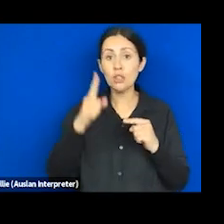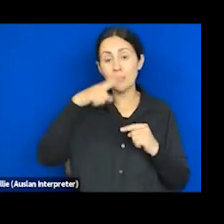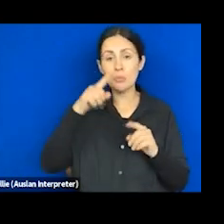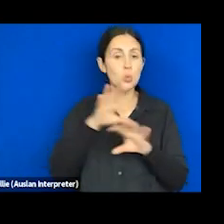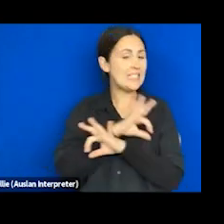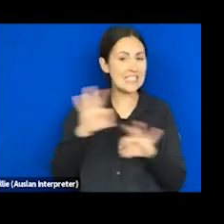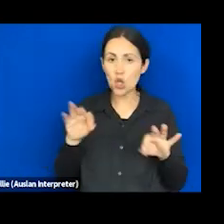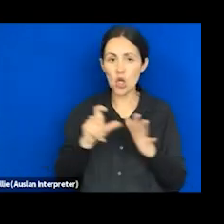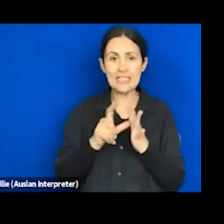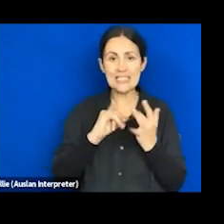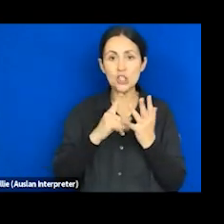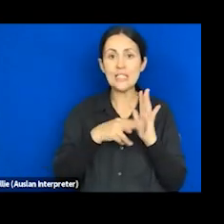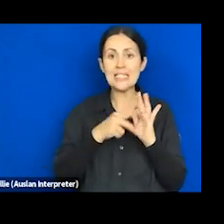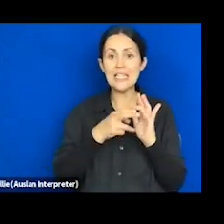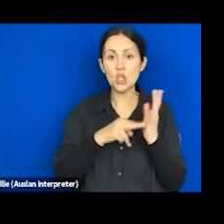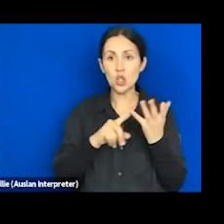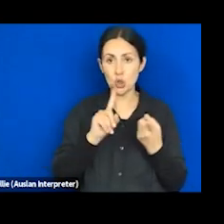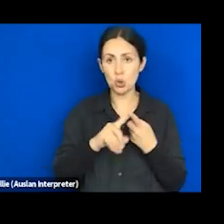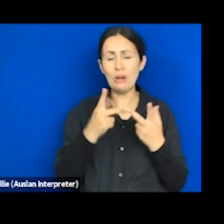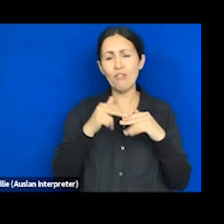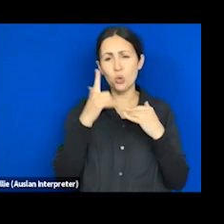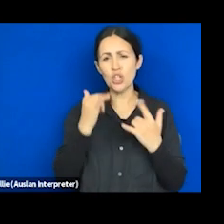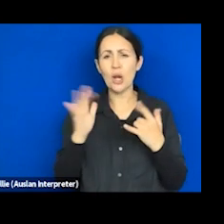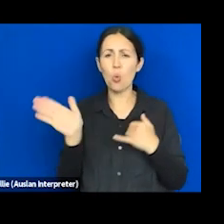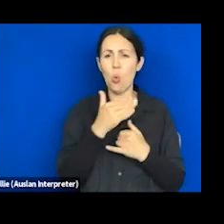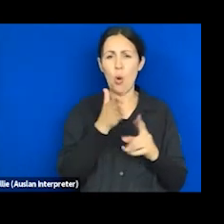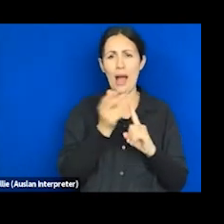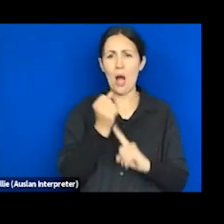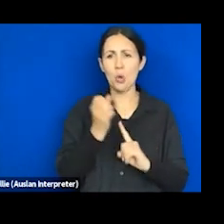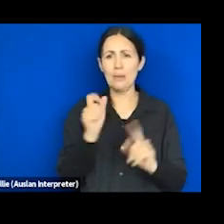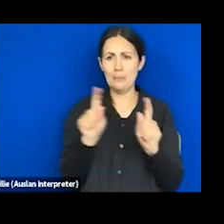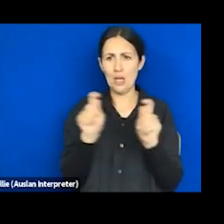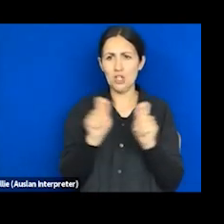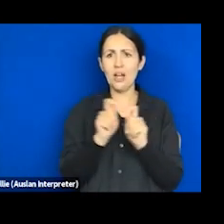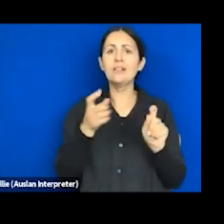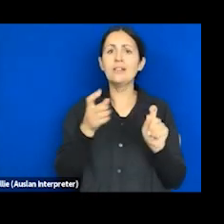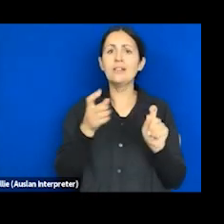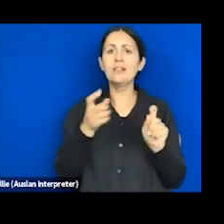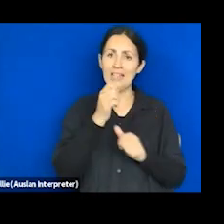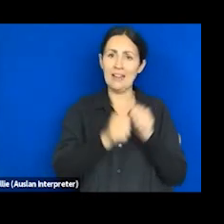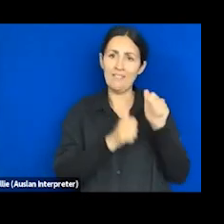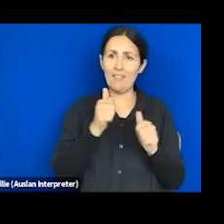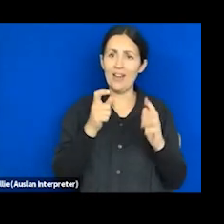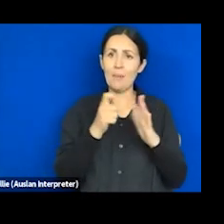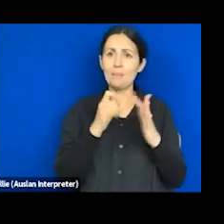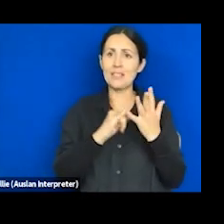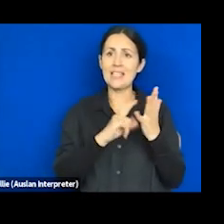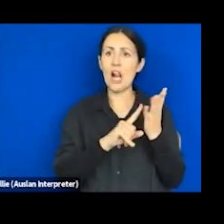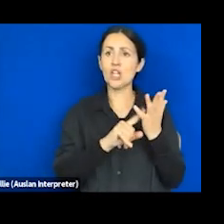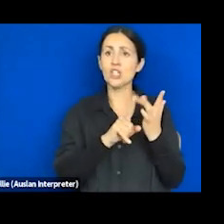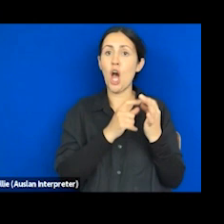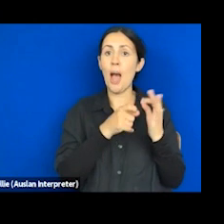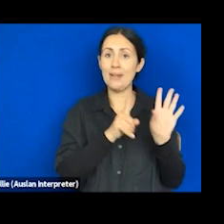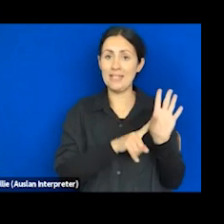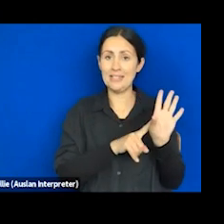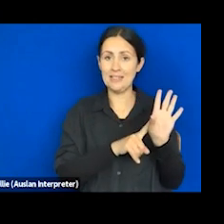we only looked at them, every outcome measure would significantly favor psilocybin, including the primary that was the only one that